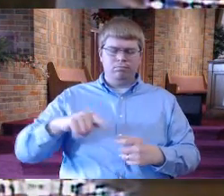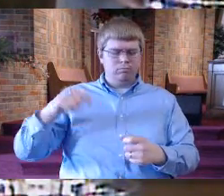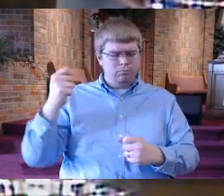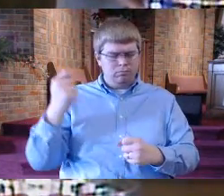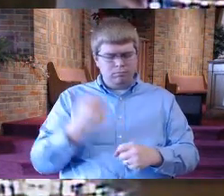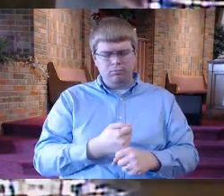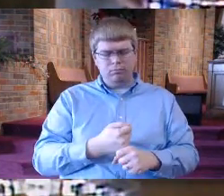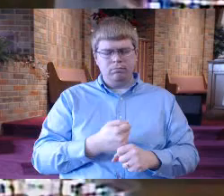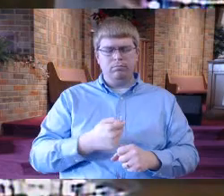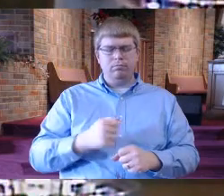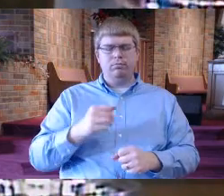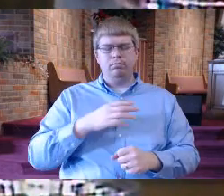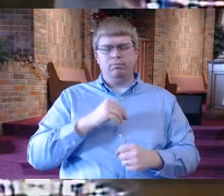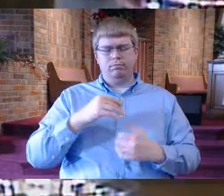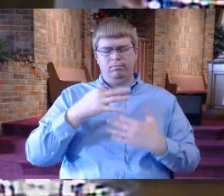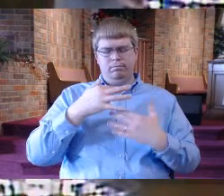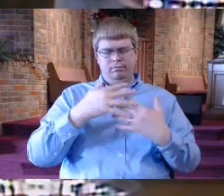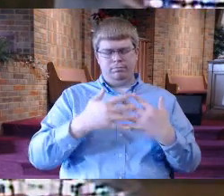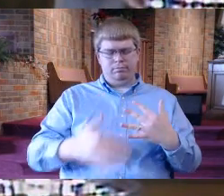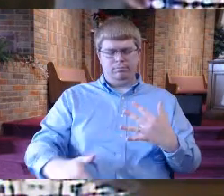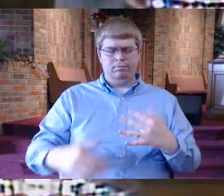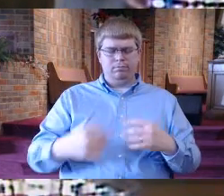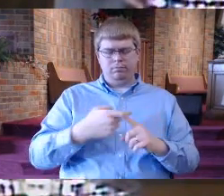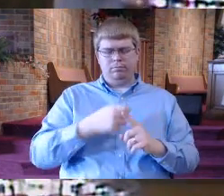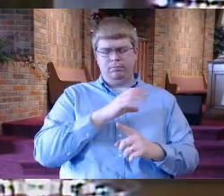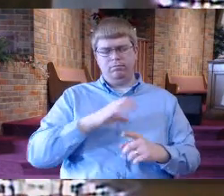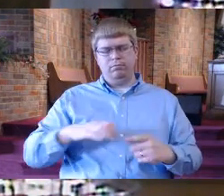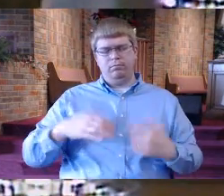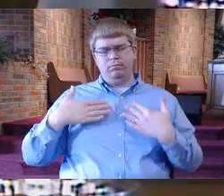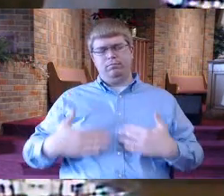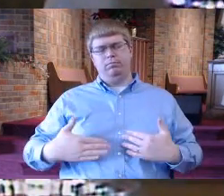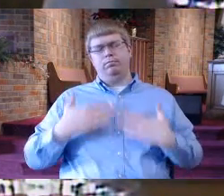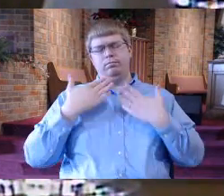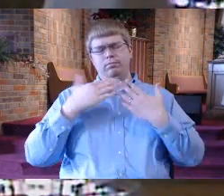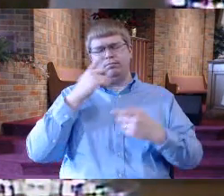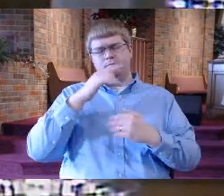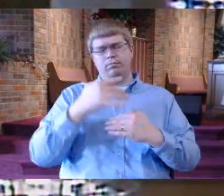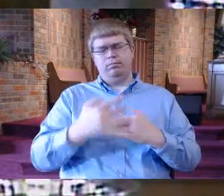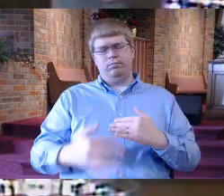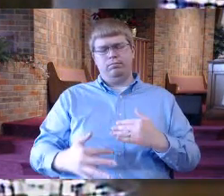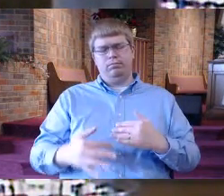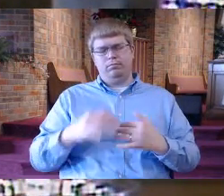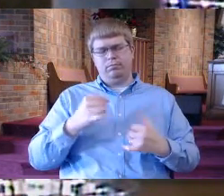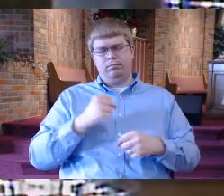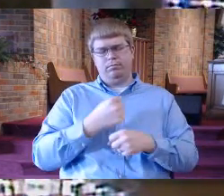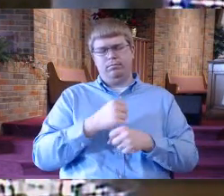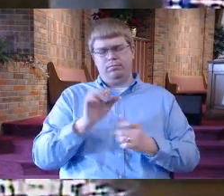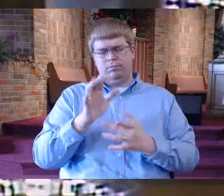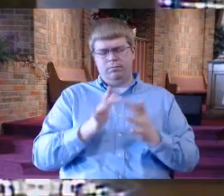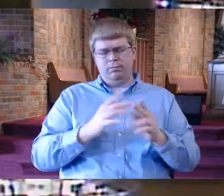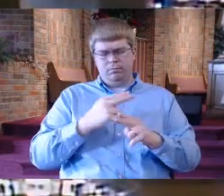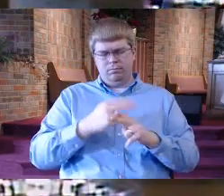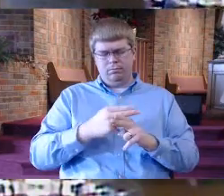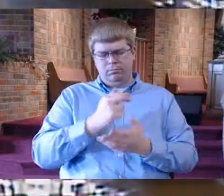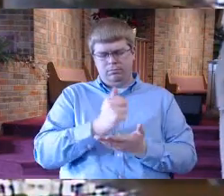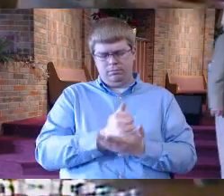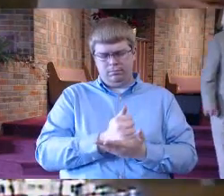from Christ's body. And we're thankful for that blood and what it represents and the salvation we have when this life is over. In Christ's name we pray.